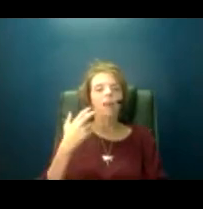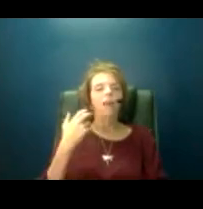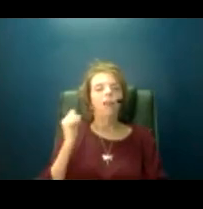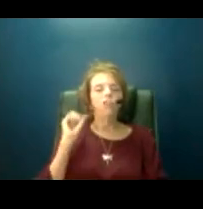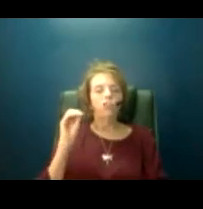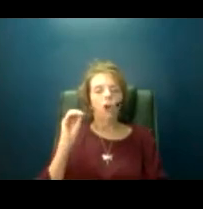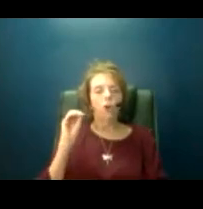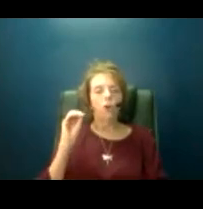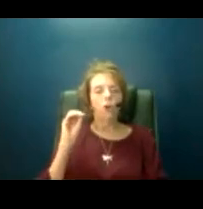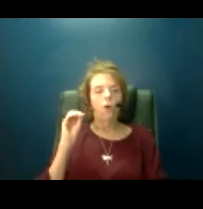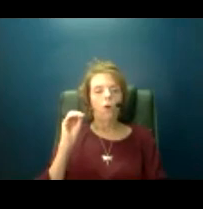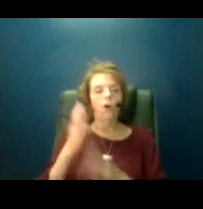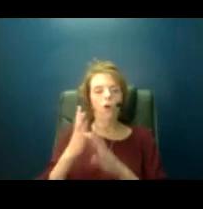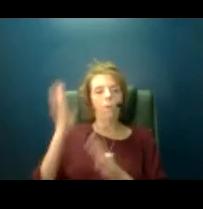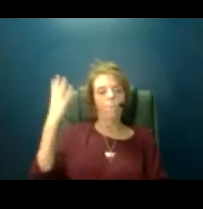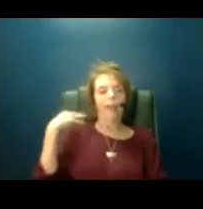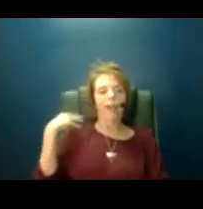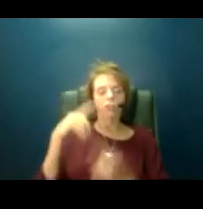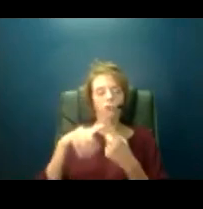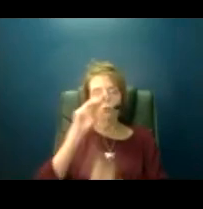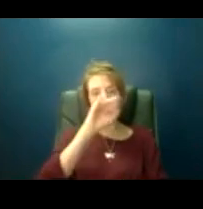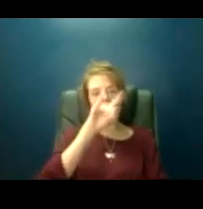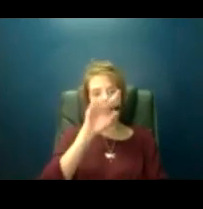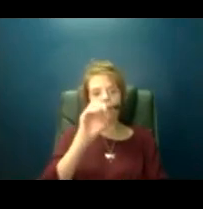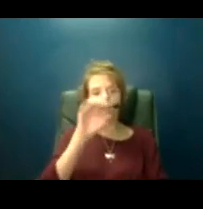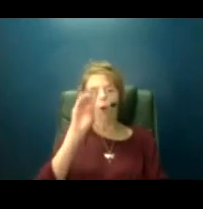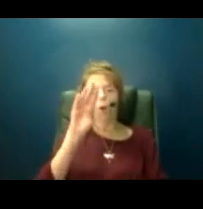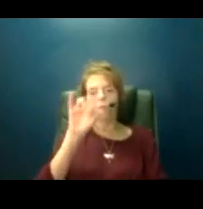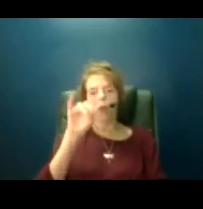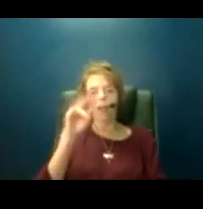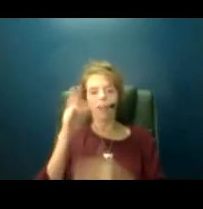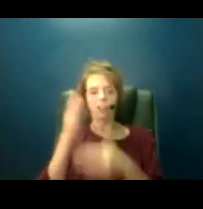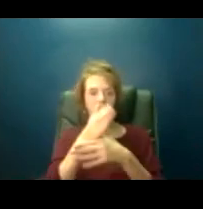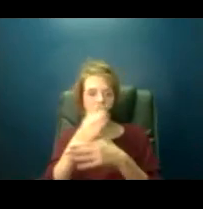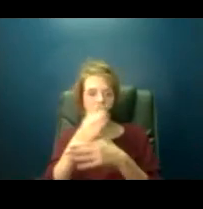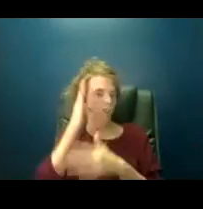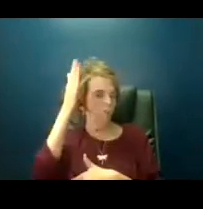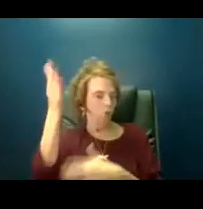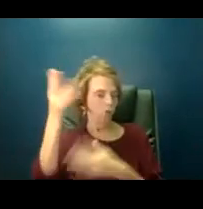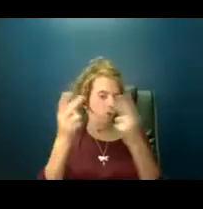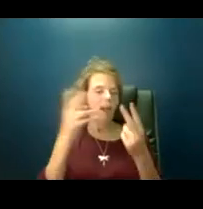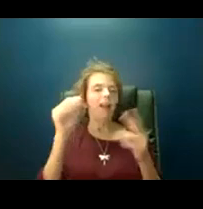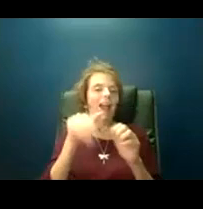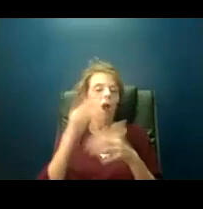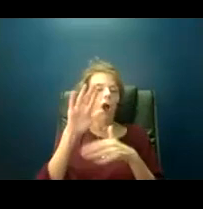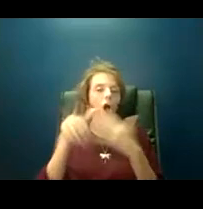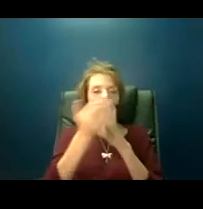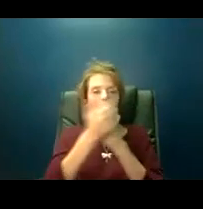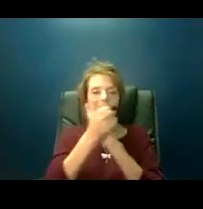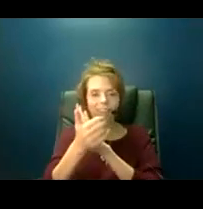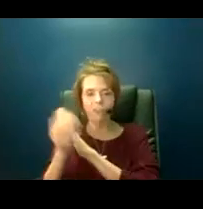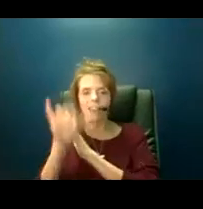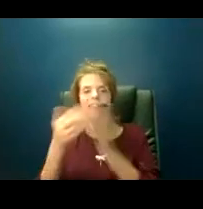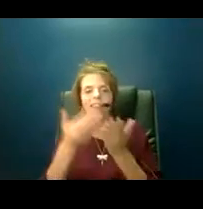thinking back to Mike O'Brien shared kind of the futurist view, and how all these skills and things that we do